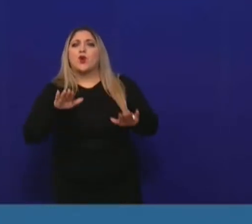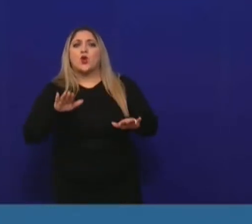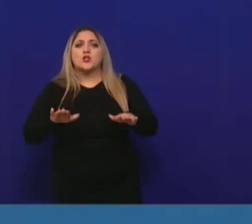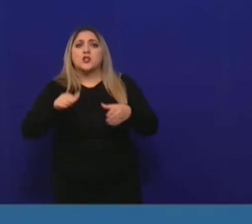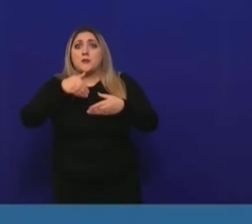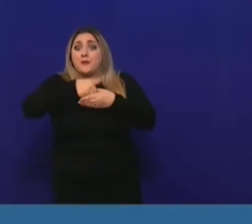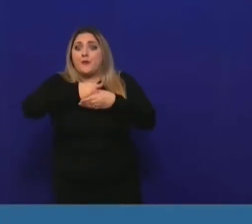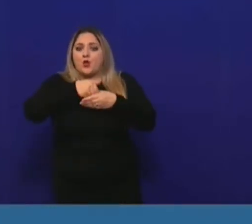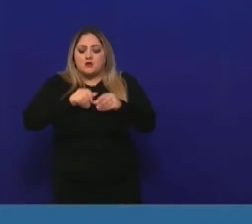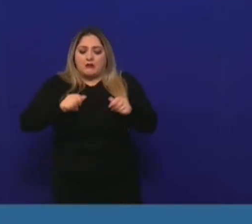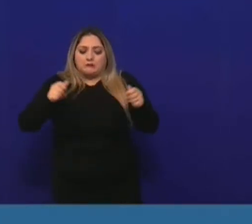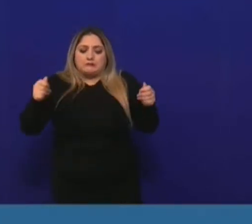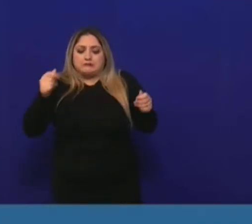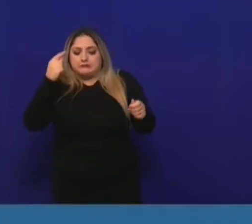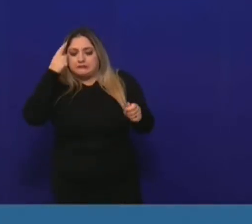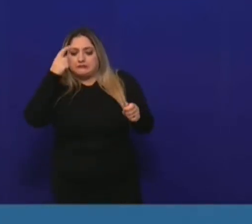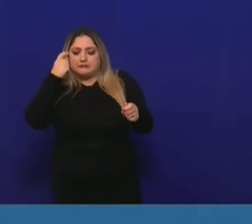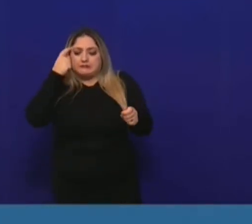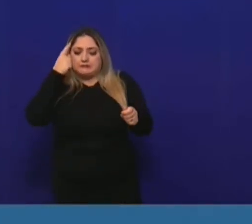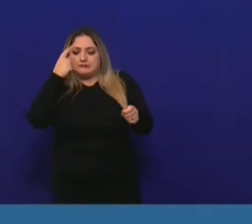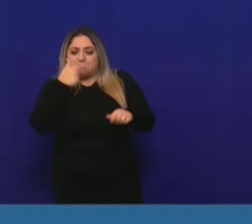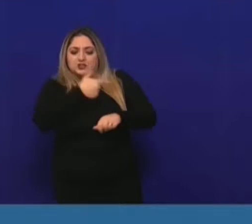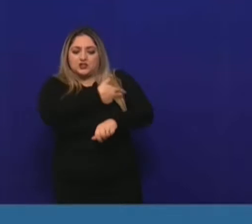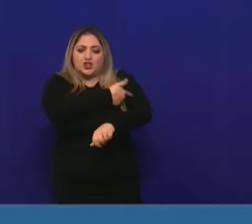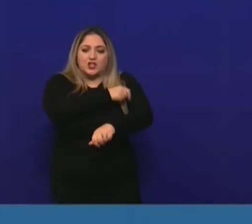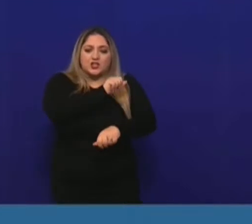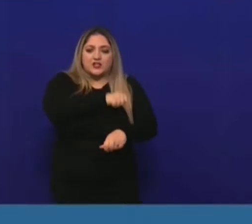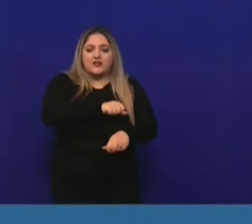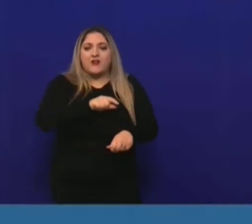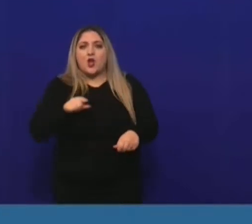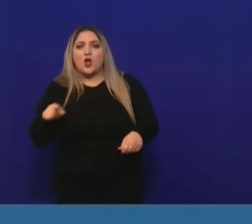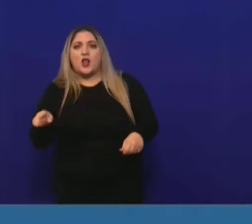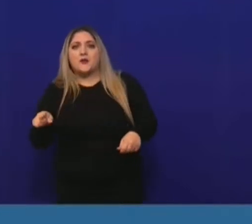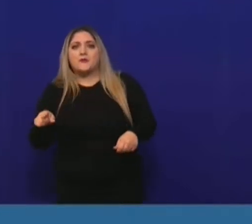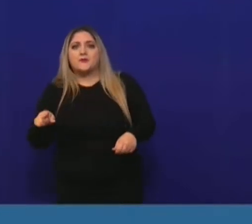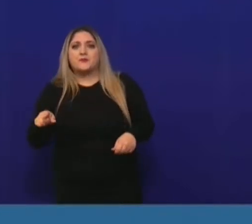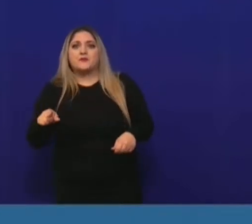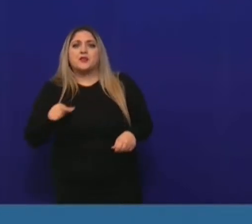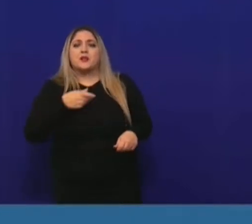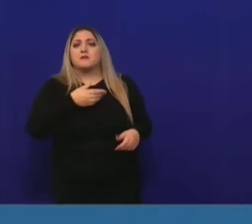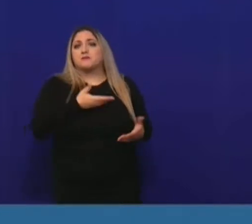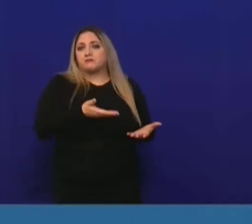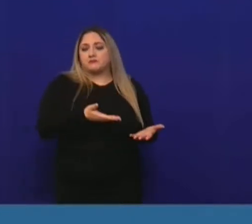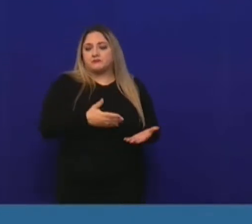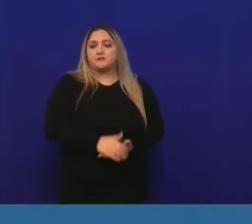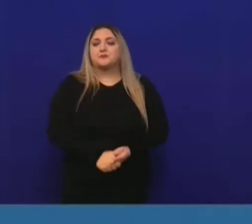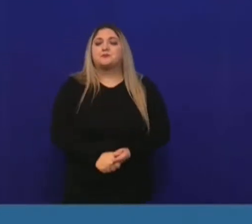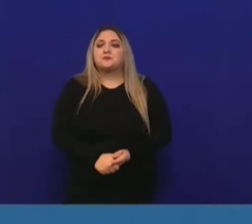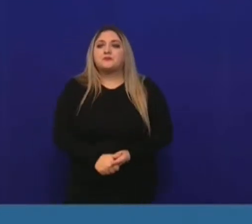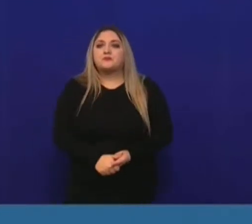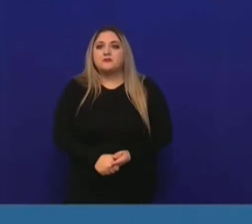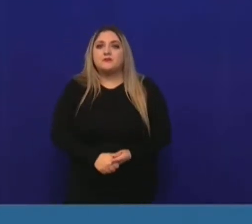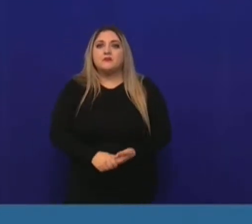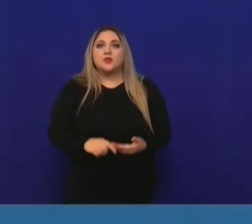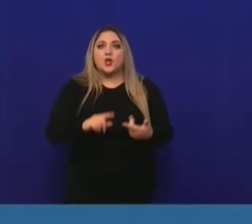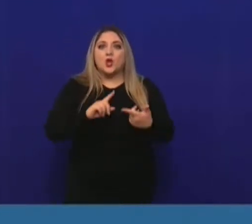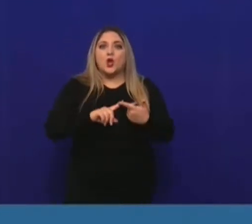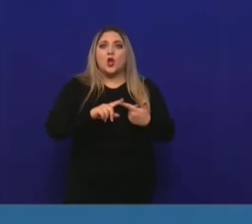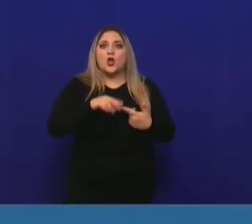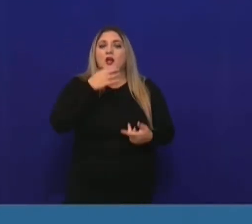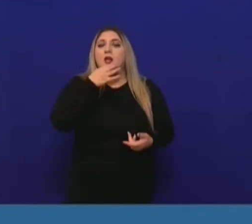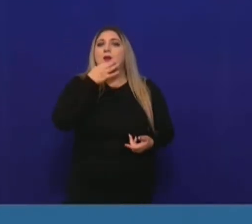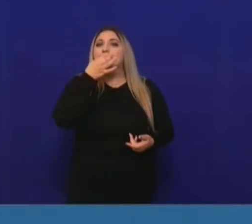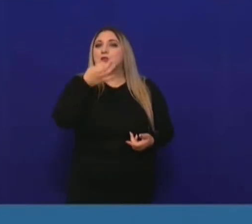jieħdu l-vaċċin u aħna bħalissa f'Malta tieħdu l-vaċċin mingħand il-Pfizer sewwa. U t-tieni mistoqsija hemm fl-aħħar jiem l-Assoċjazzjoni